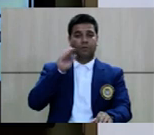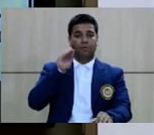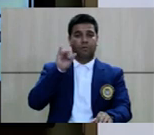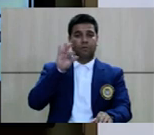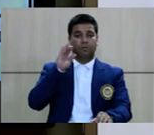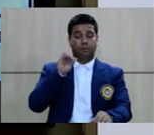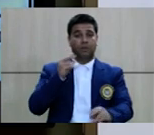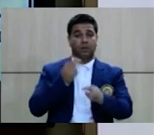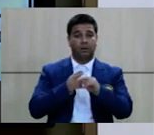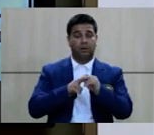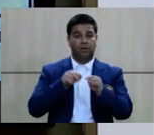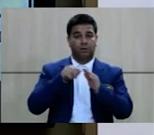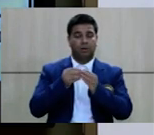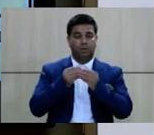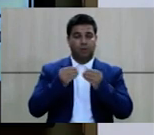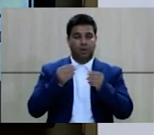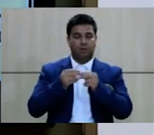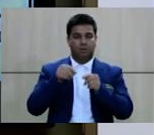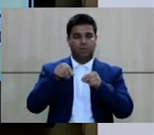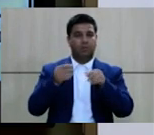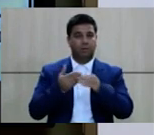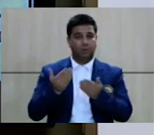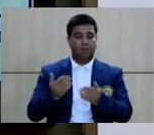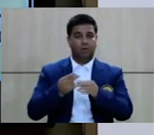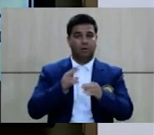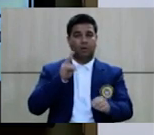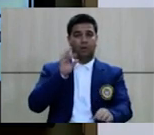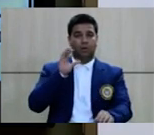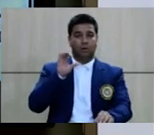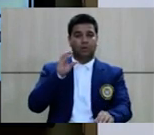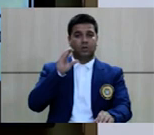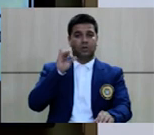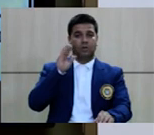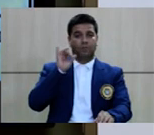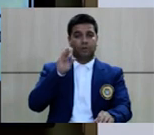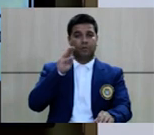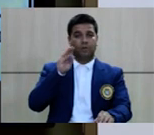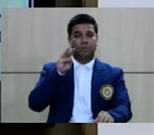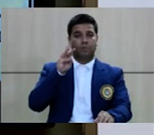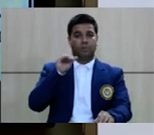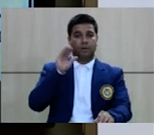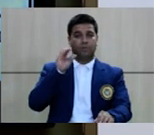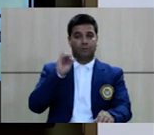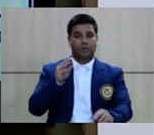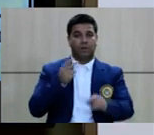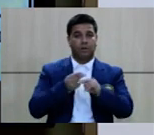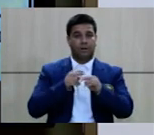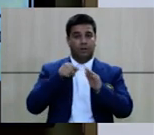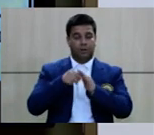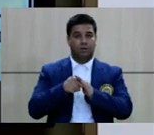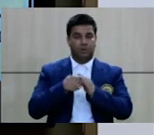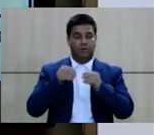u kulrang mayda donador. Qo'sh superfosfat esa kulrang mayda donador